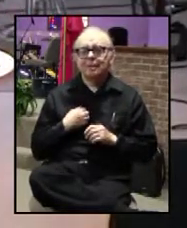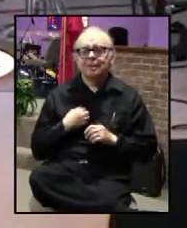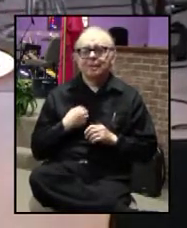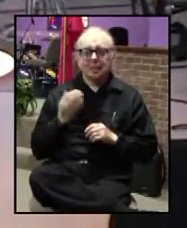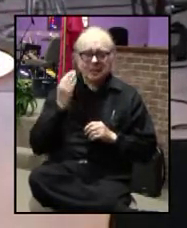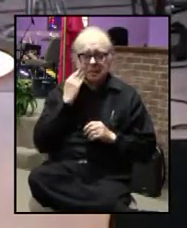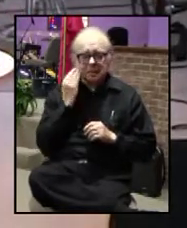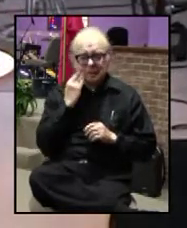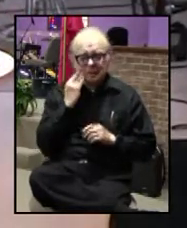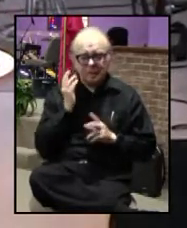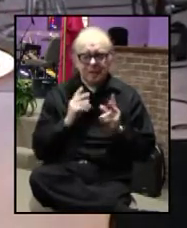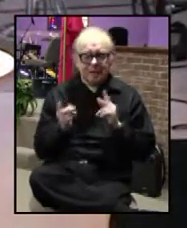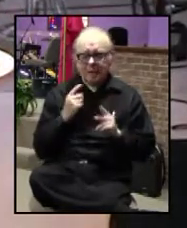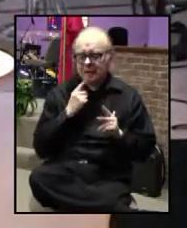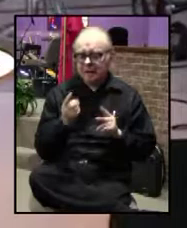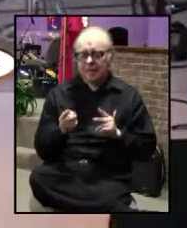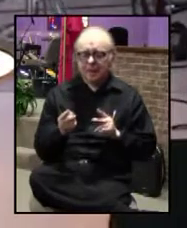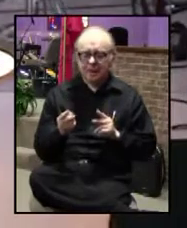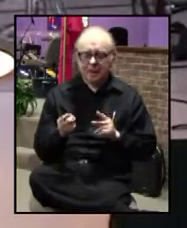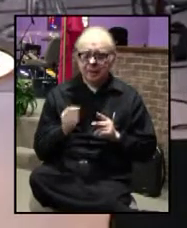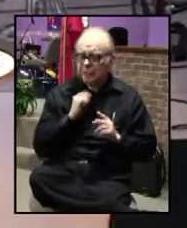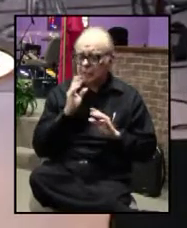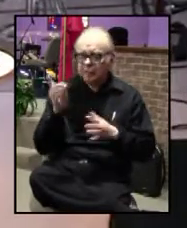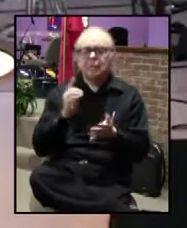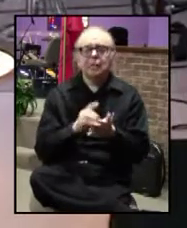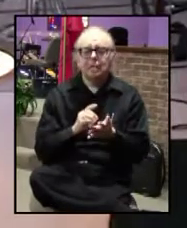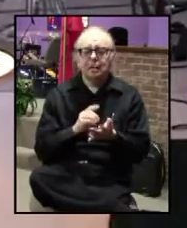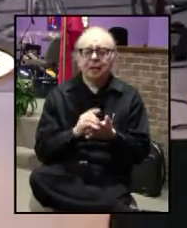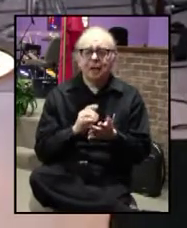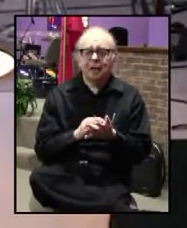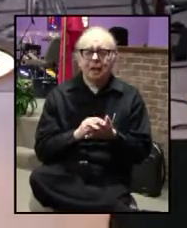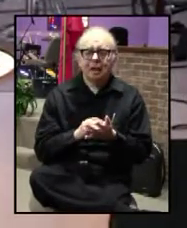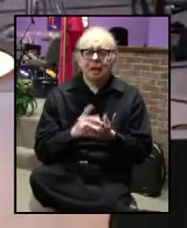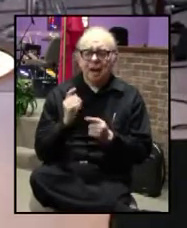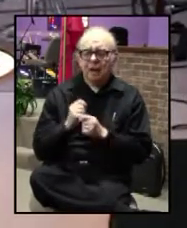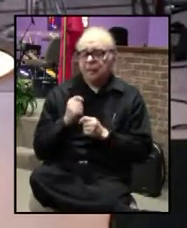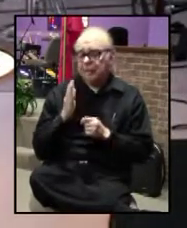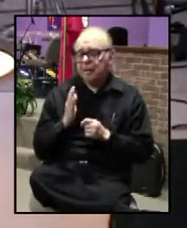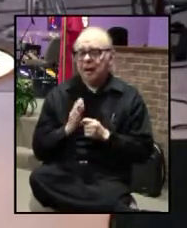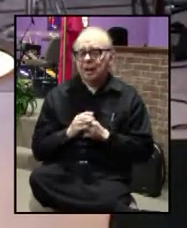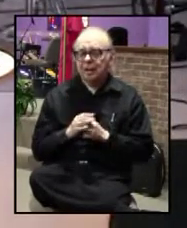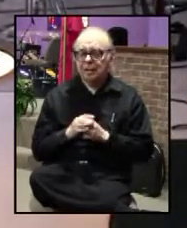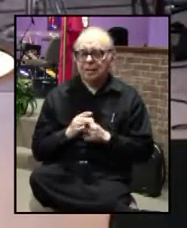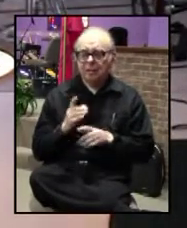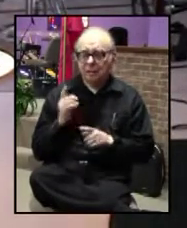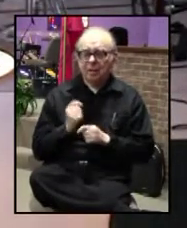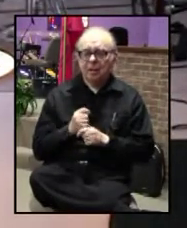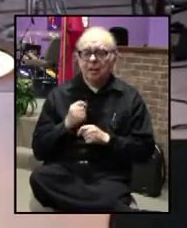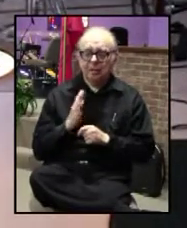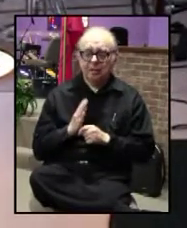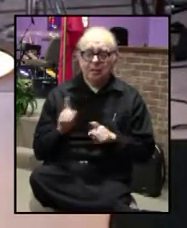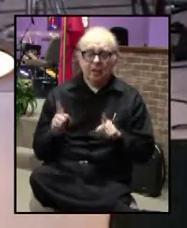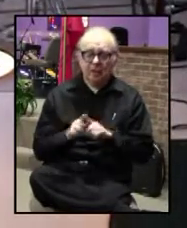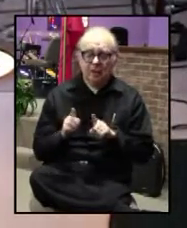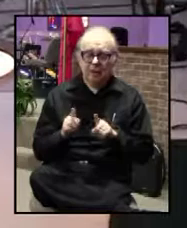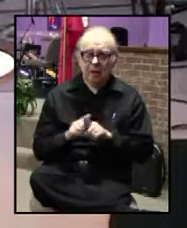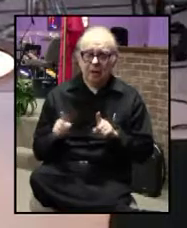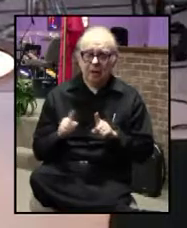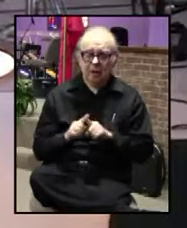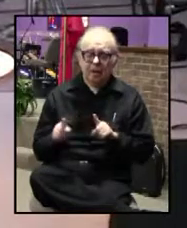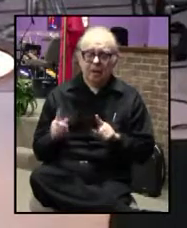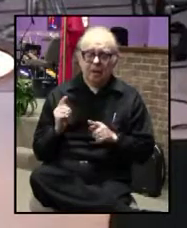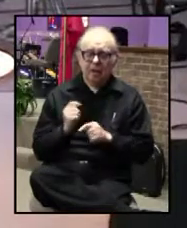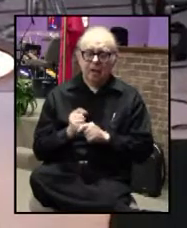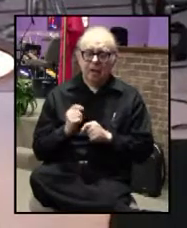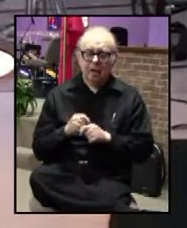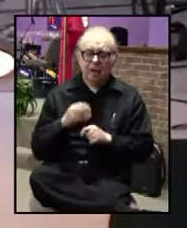I know there's people that say, "Well, you don't go to the doctors." I trust in God. I trust in God too, but I also trust